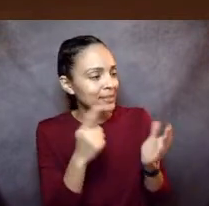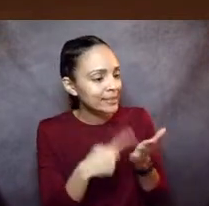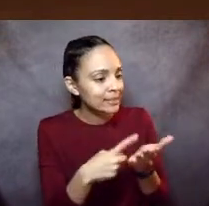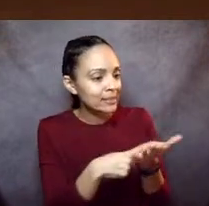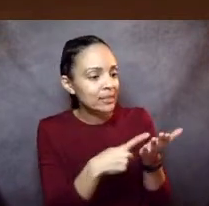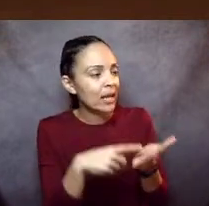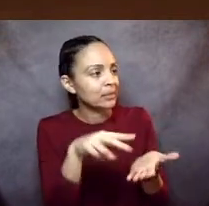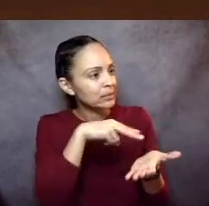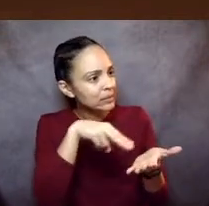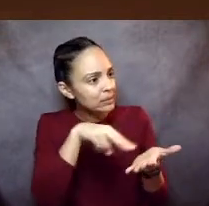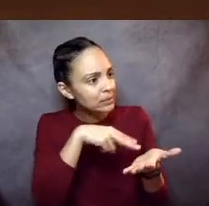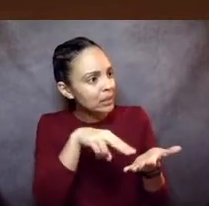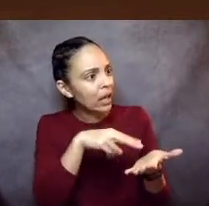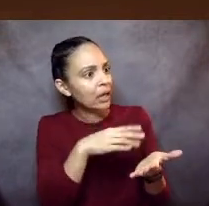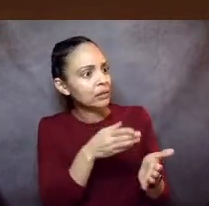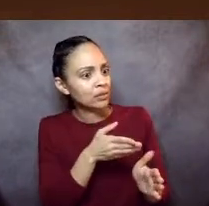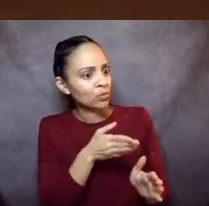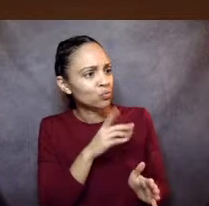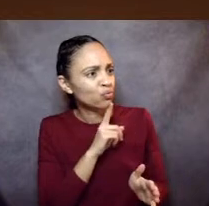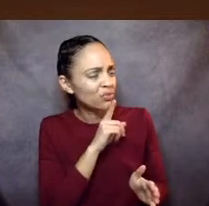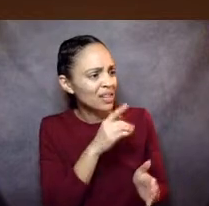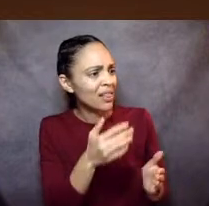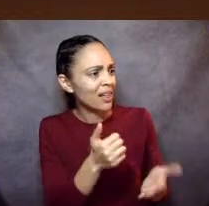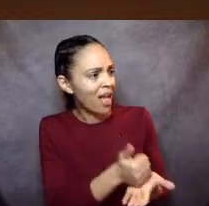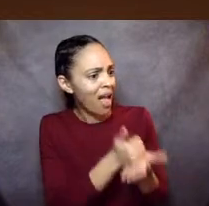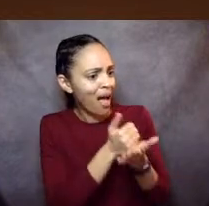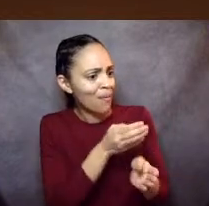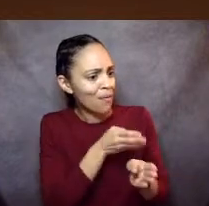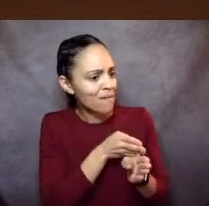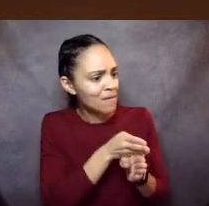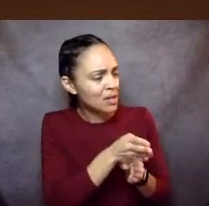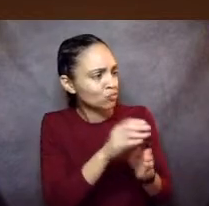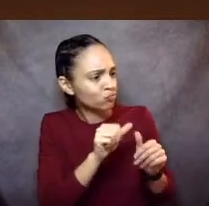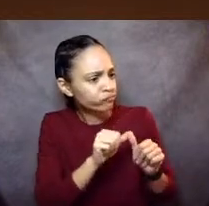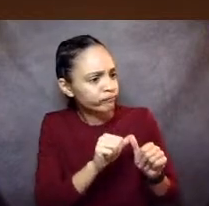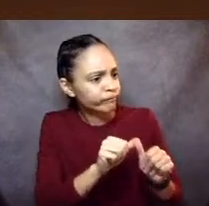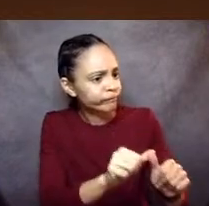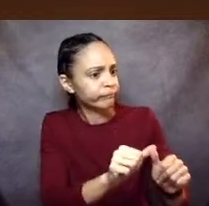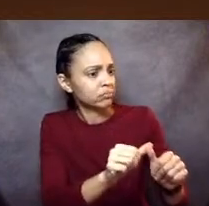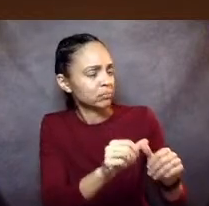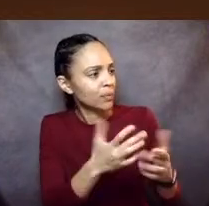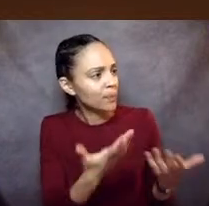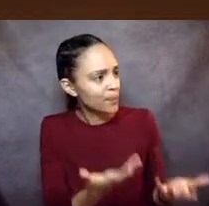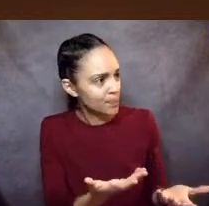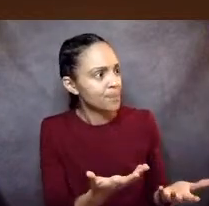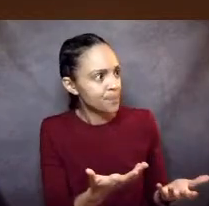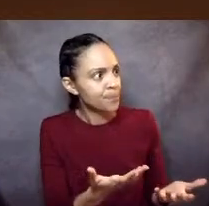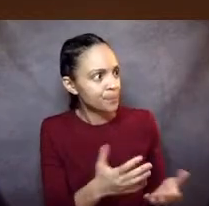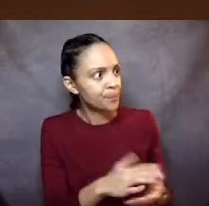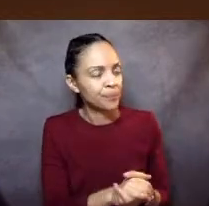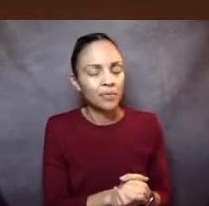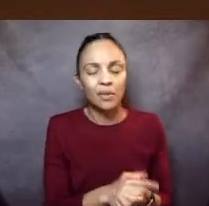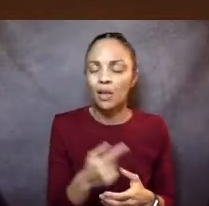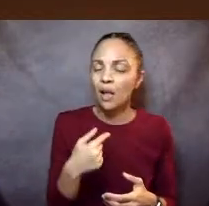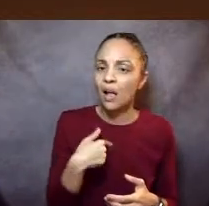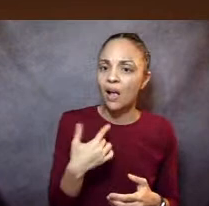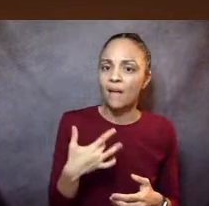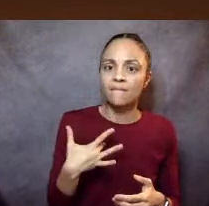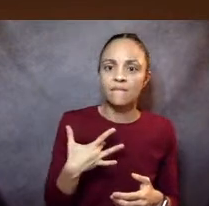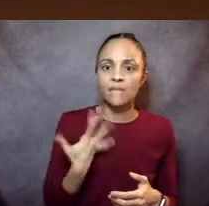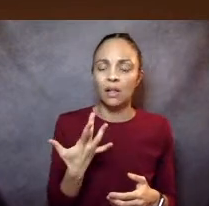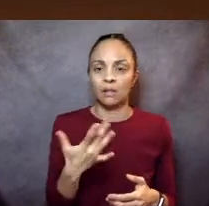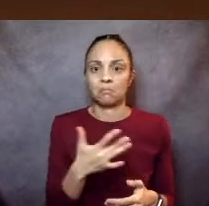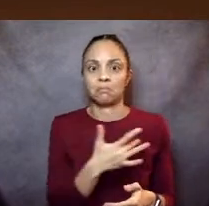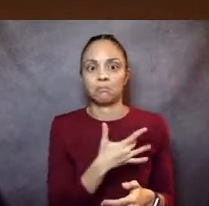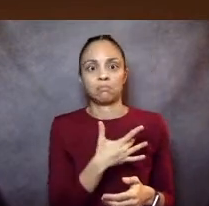is to take dance forward in a different way. And I was floored by that. And I